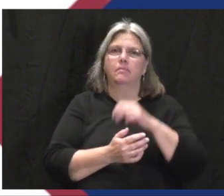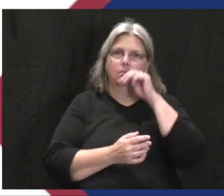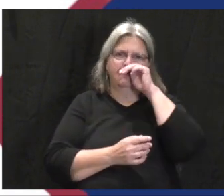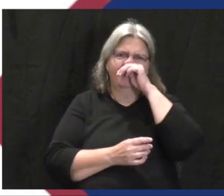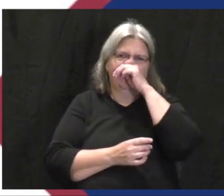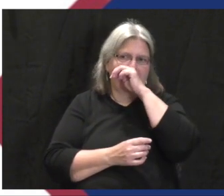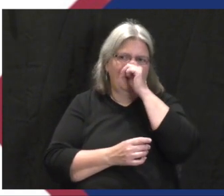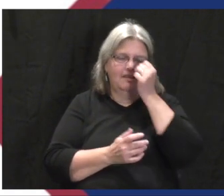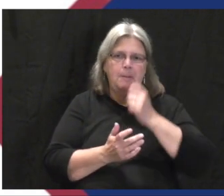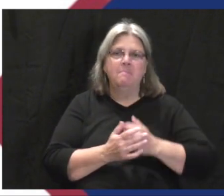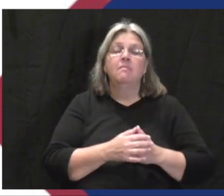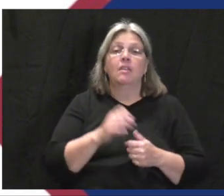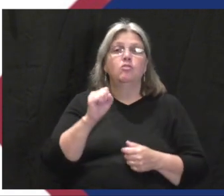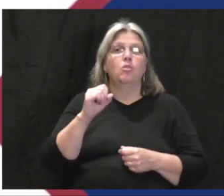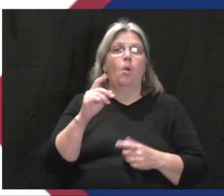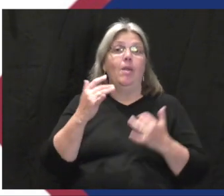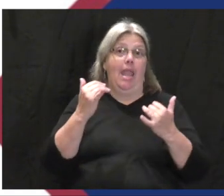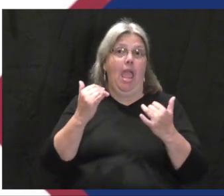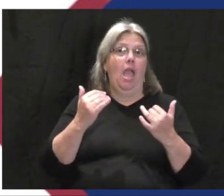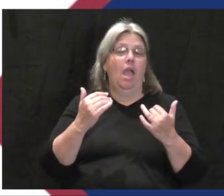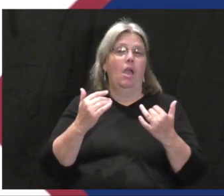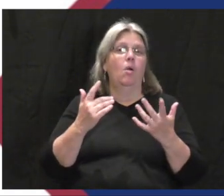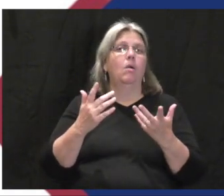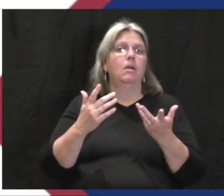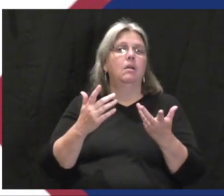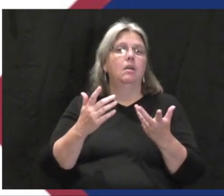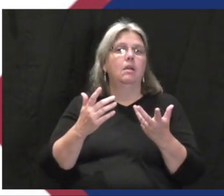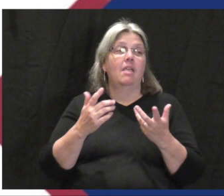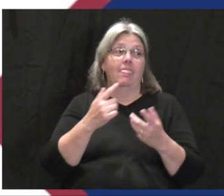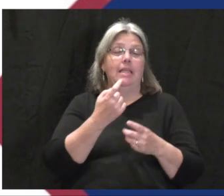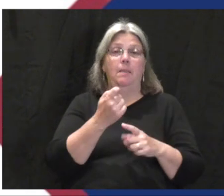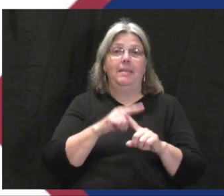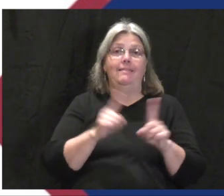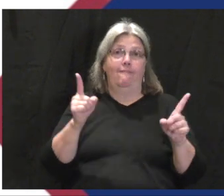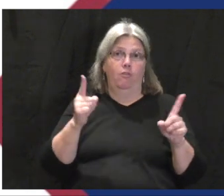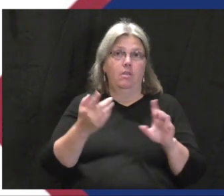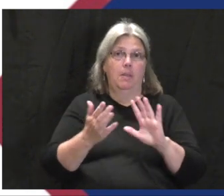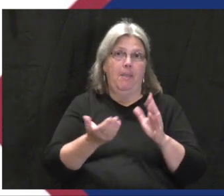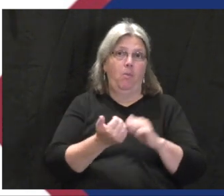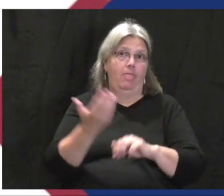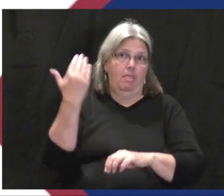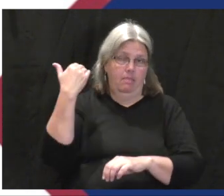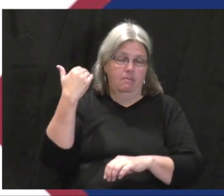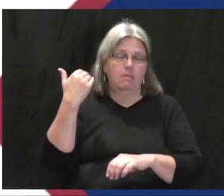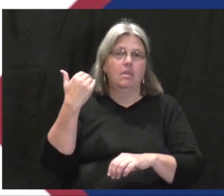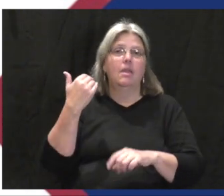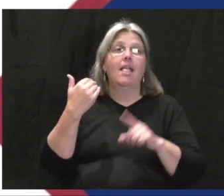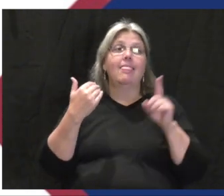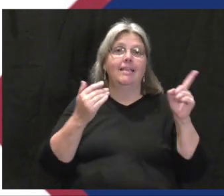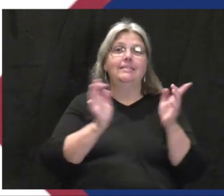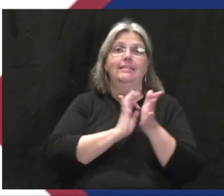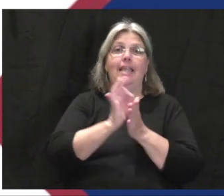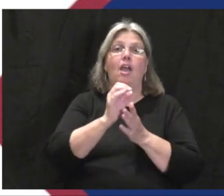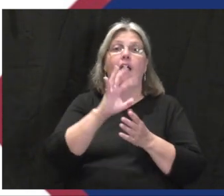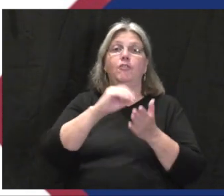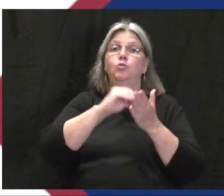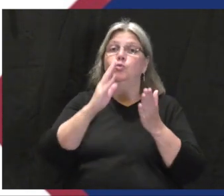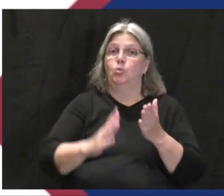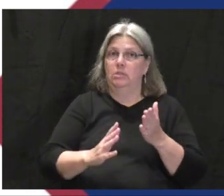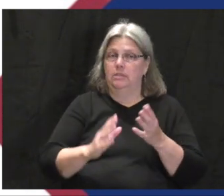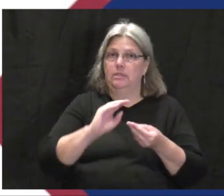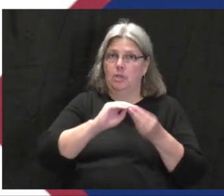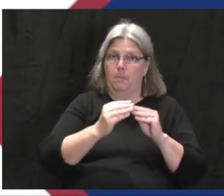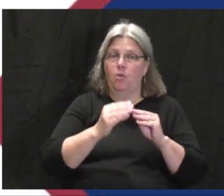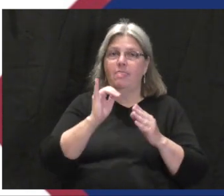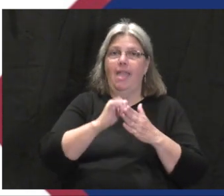All right, so this one, now we're moving on to, this is a little bit different than what we had on the last slides. This is a count of students, right, that have at